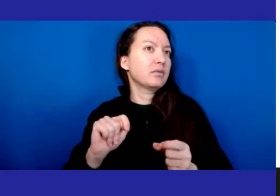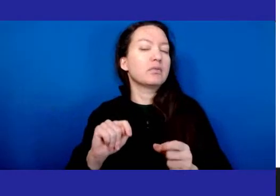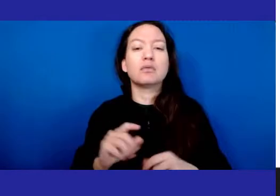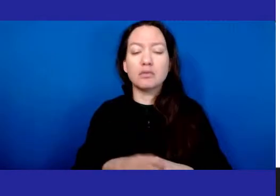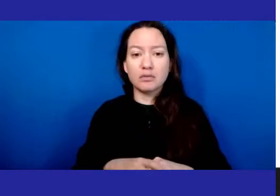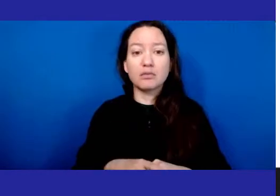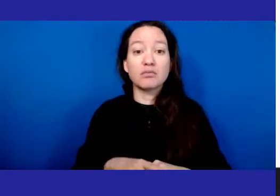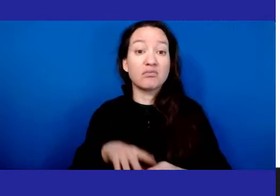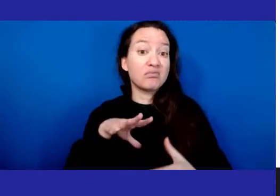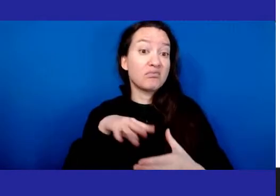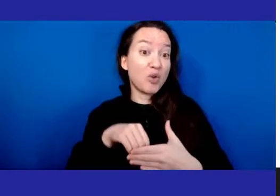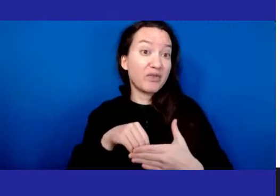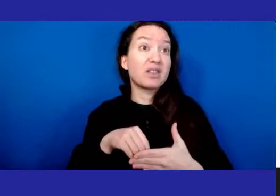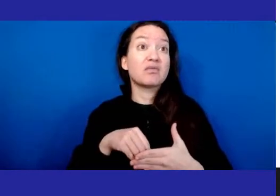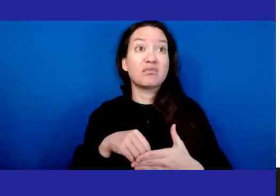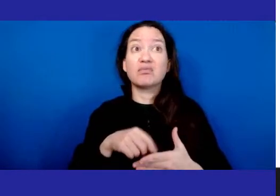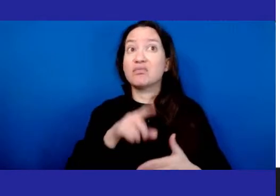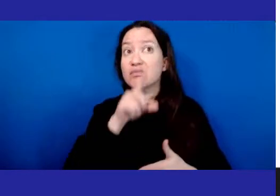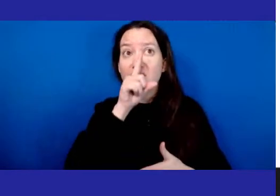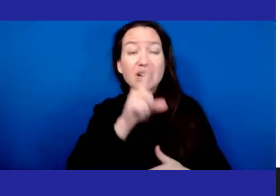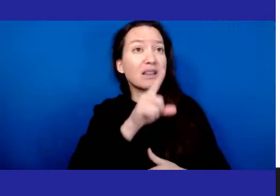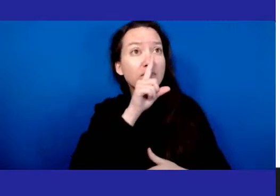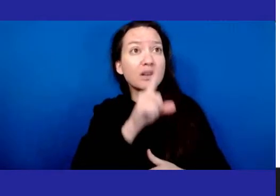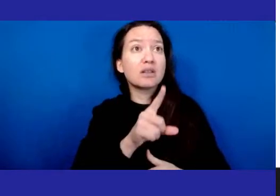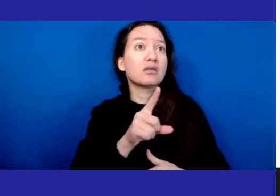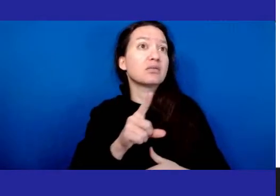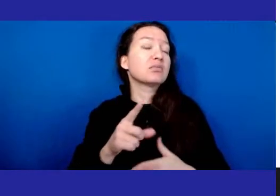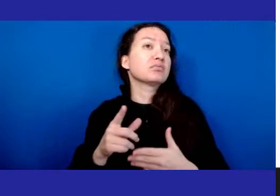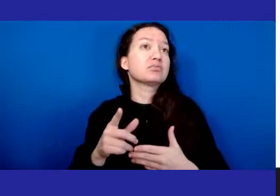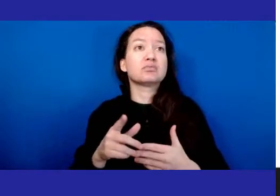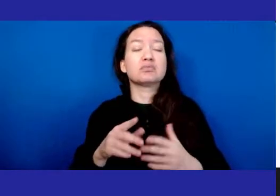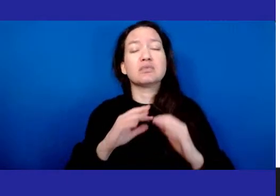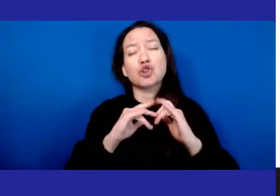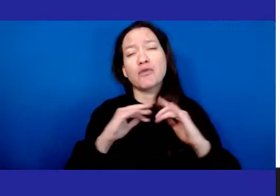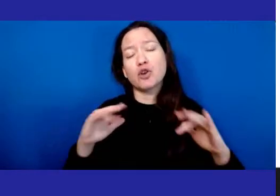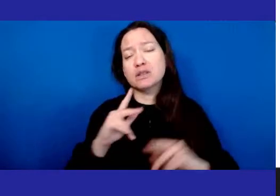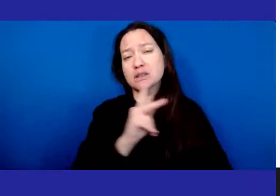part of it. We have a very diverse patient population.